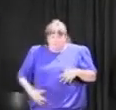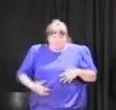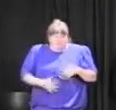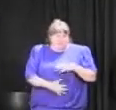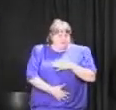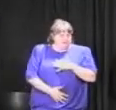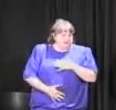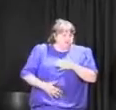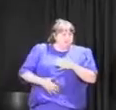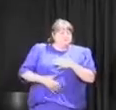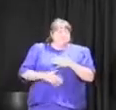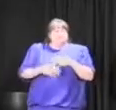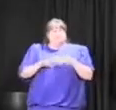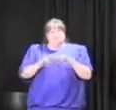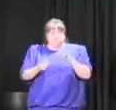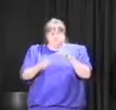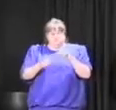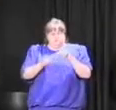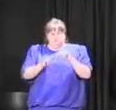I got thinner and thinner.